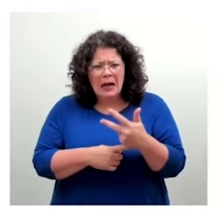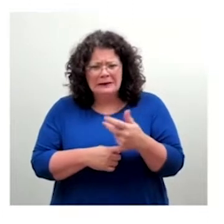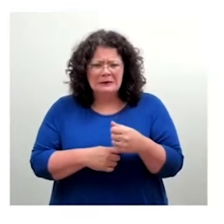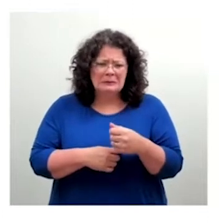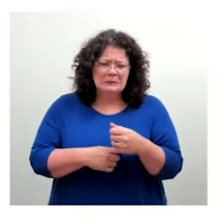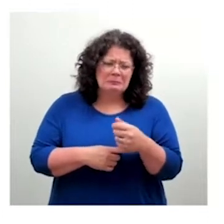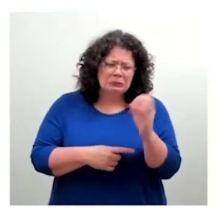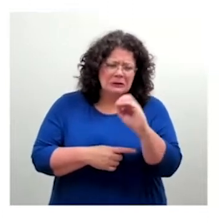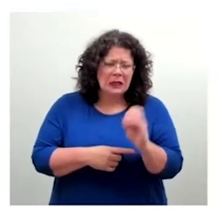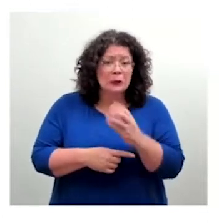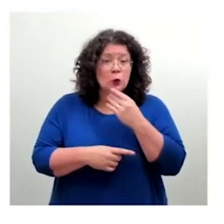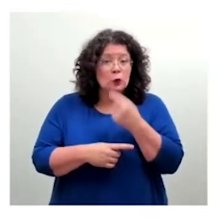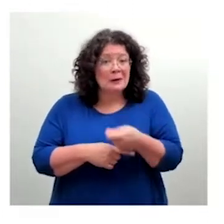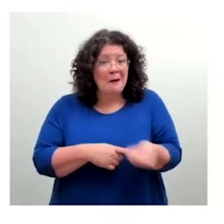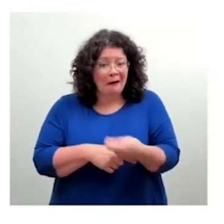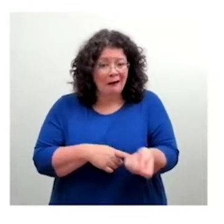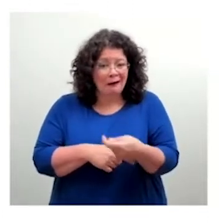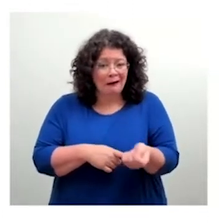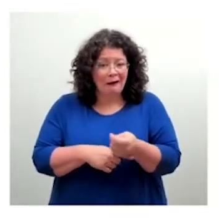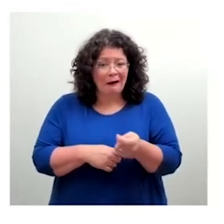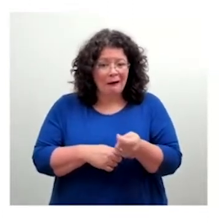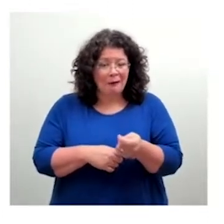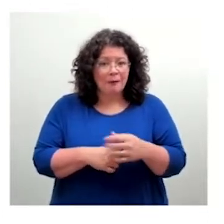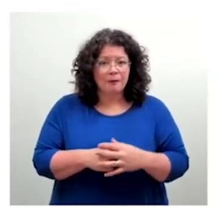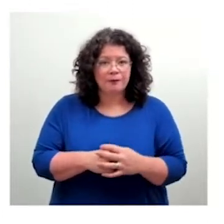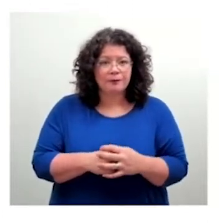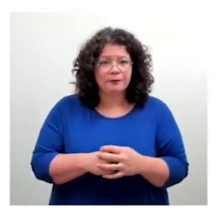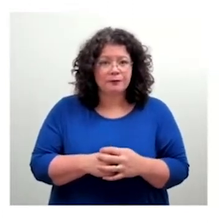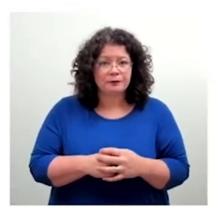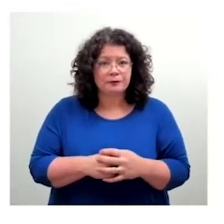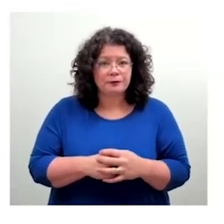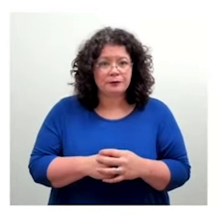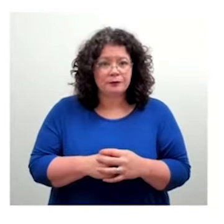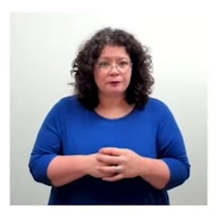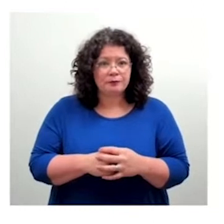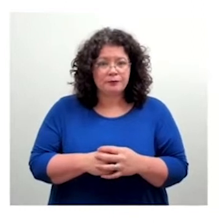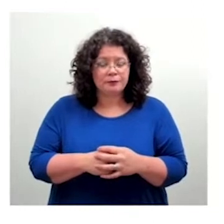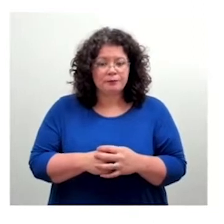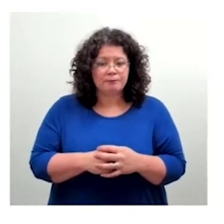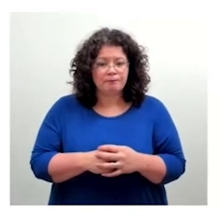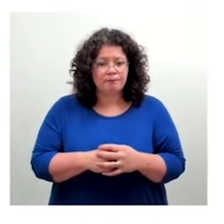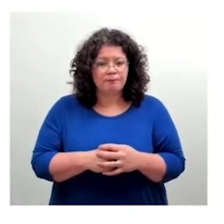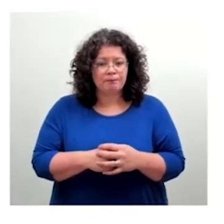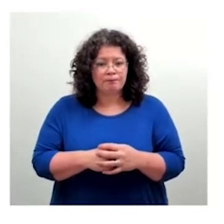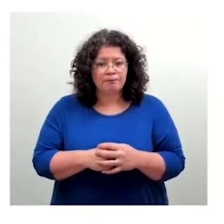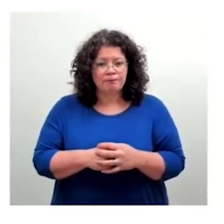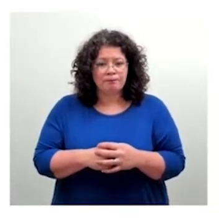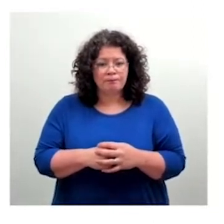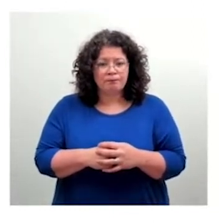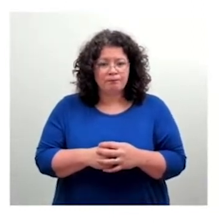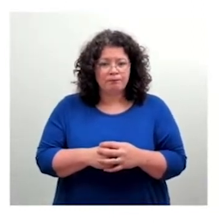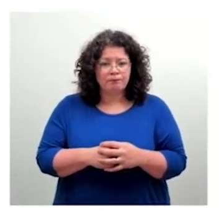then the developing world, that actually falls to less than 1%. And of those, yes, less than 16% actually use any form